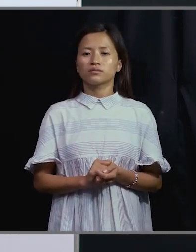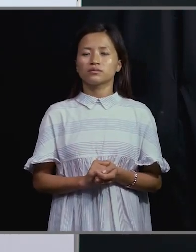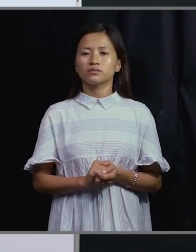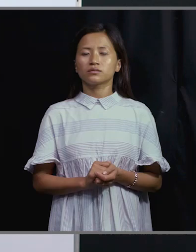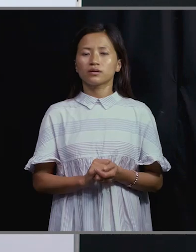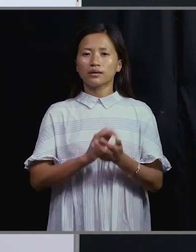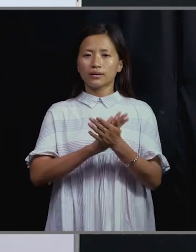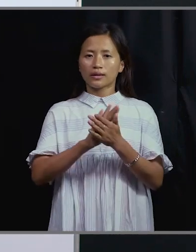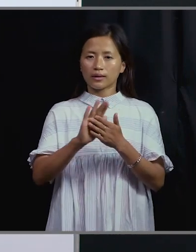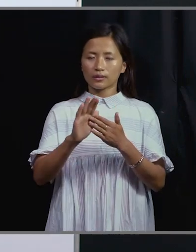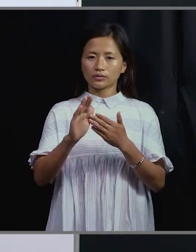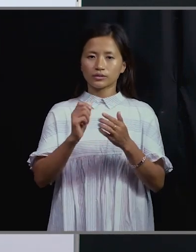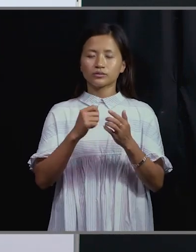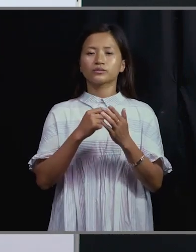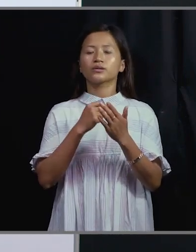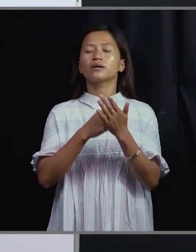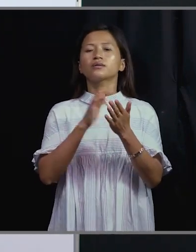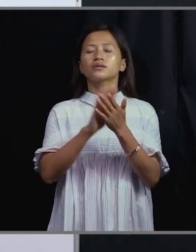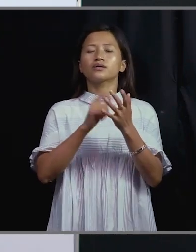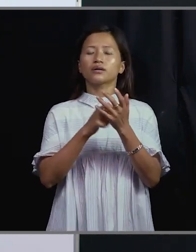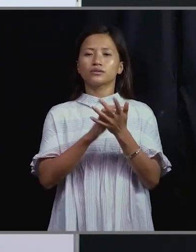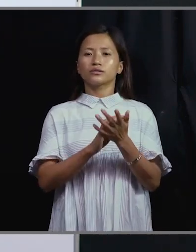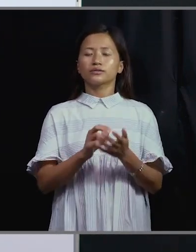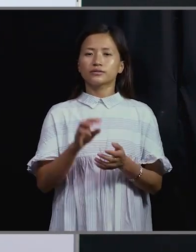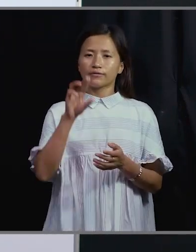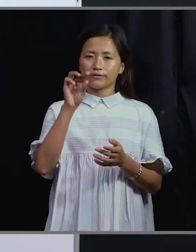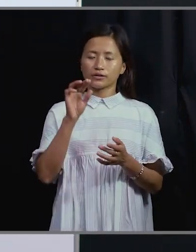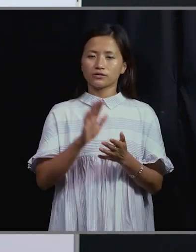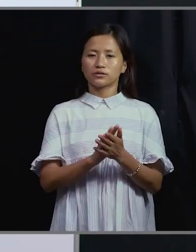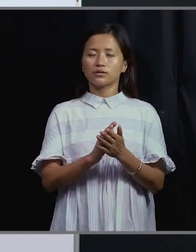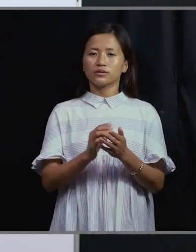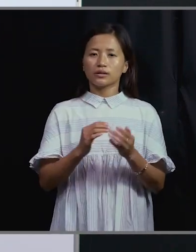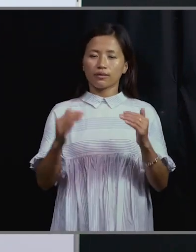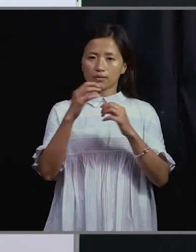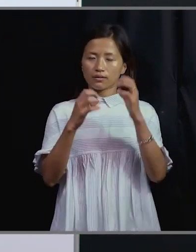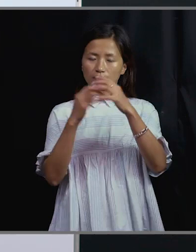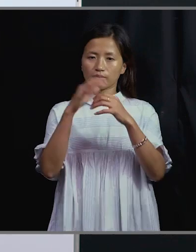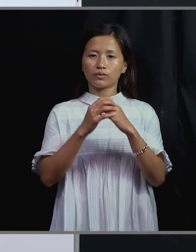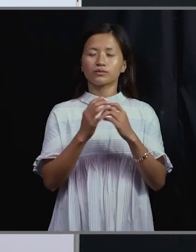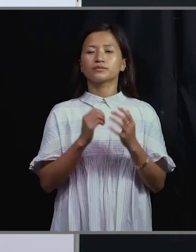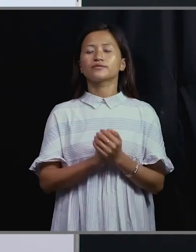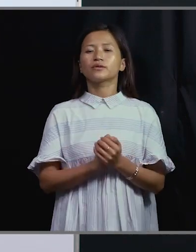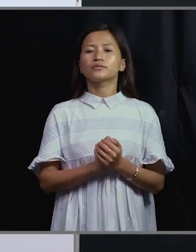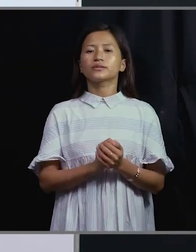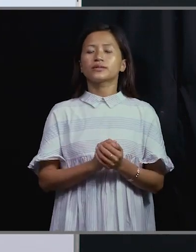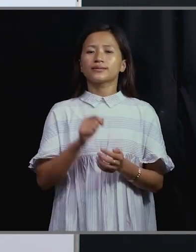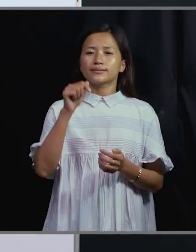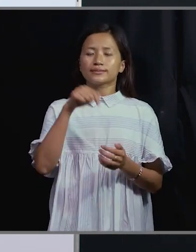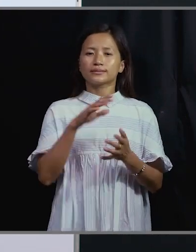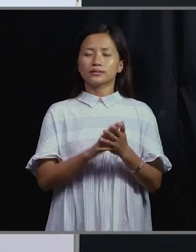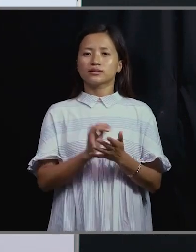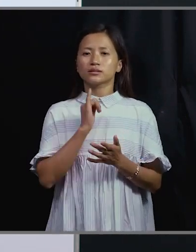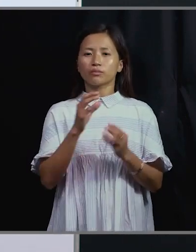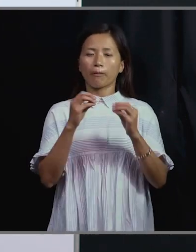the halogen will now have only 4 electrons in its valence shell, but a double bond is formed here, and this